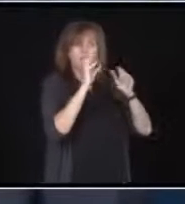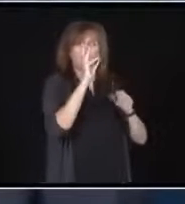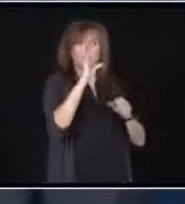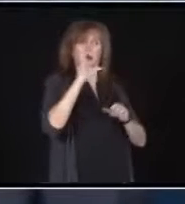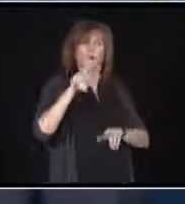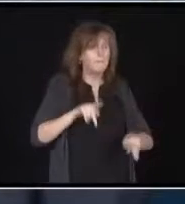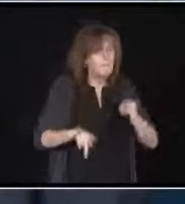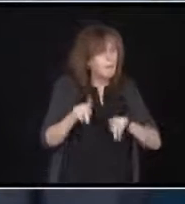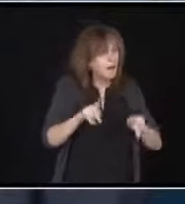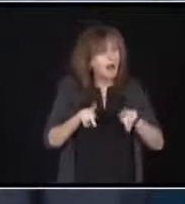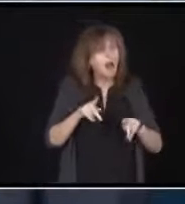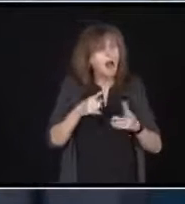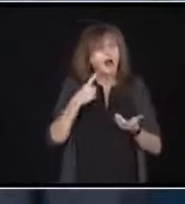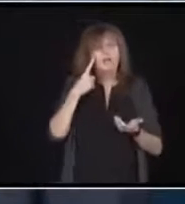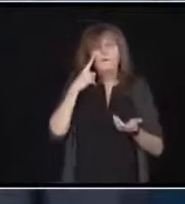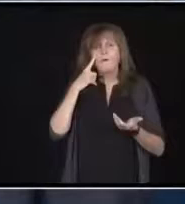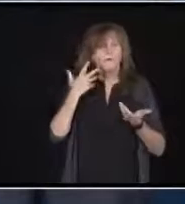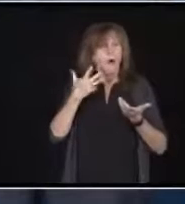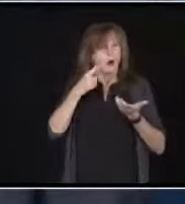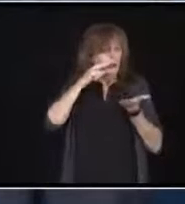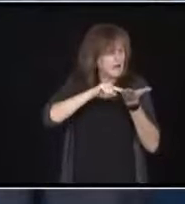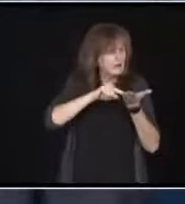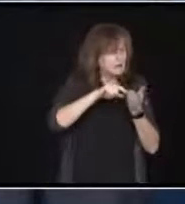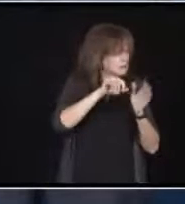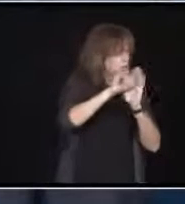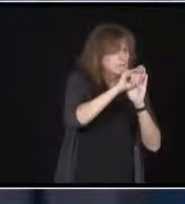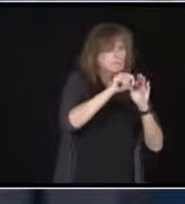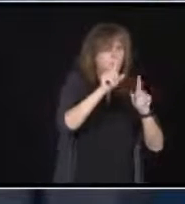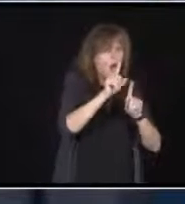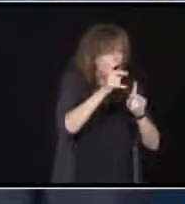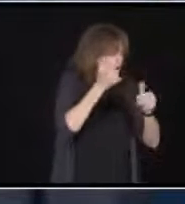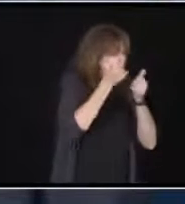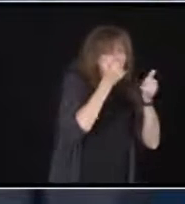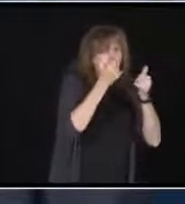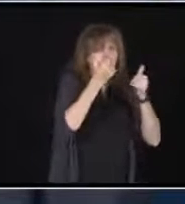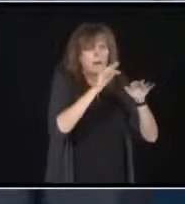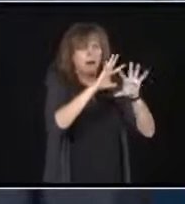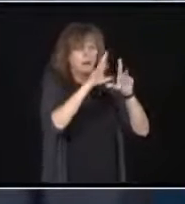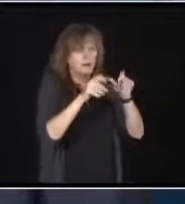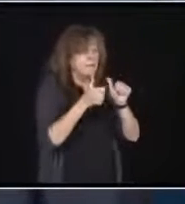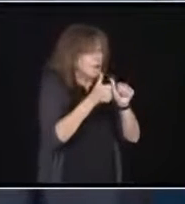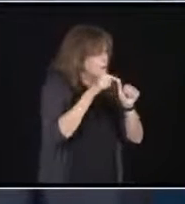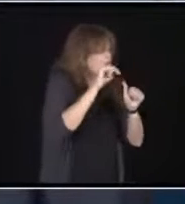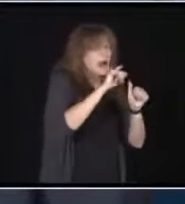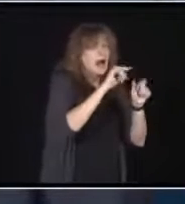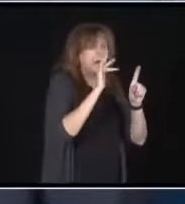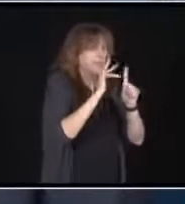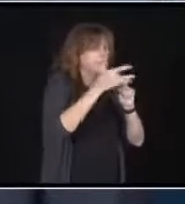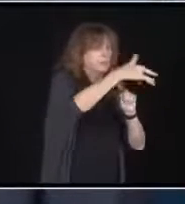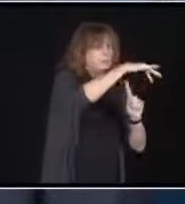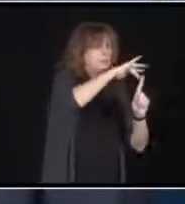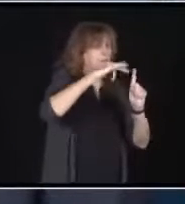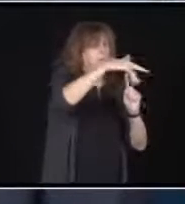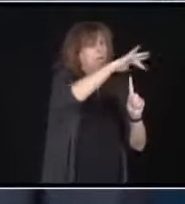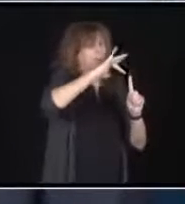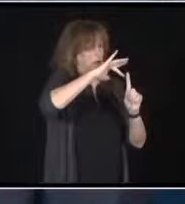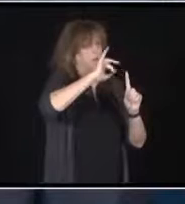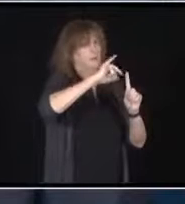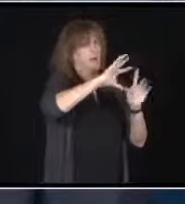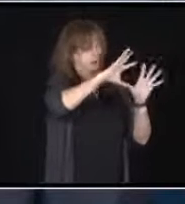investigate cases and identify and follow up with their contacts as part of our fall preparedness plan, Keeping Ontarians